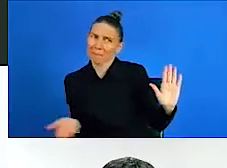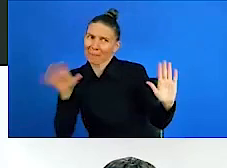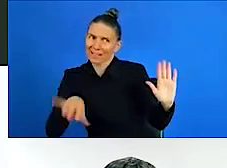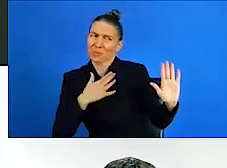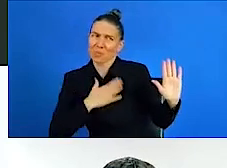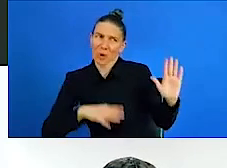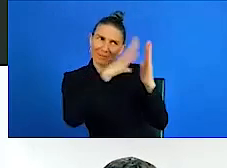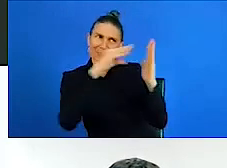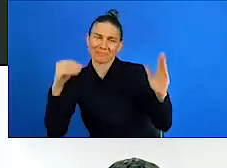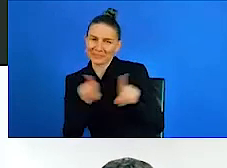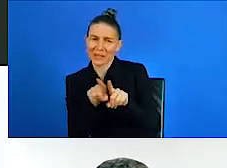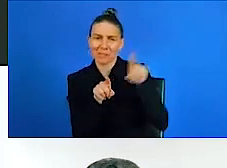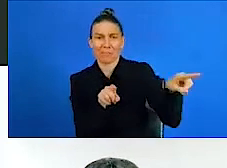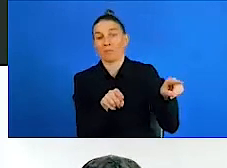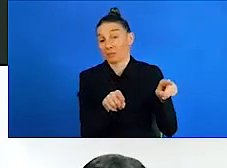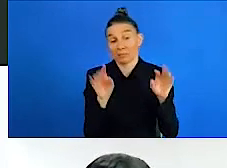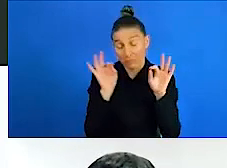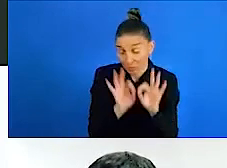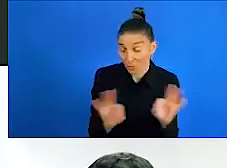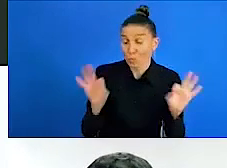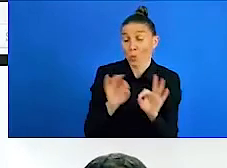much. This is an extremely important question. Thank you.